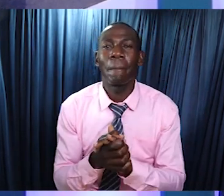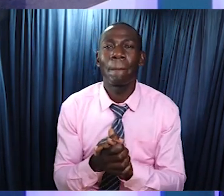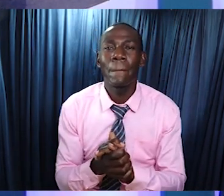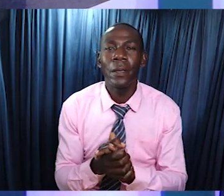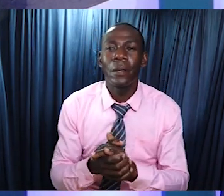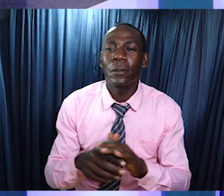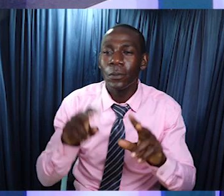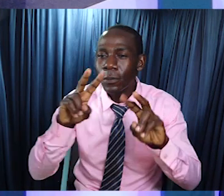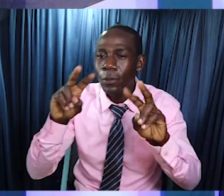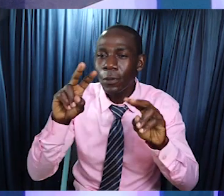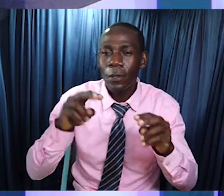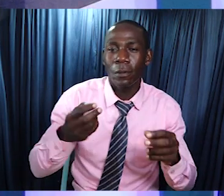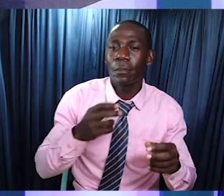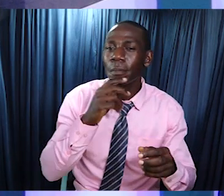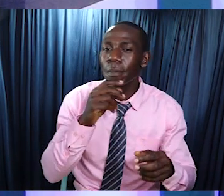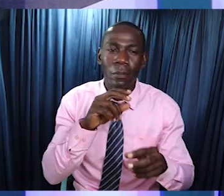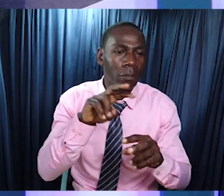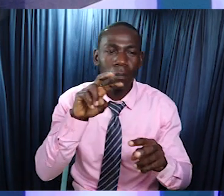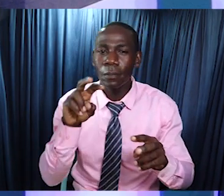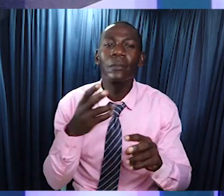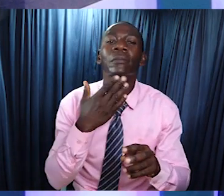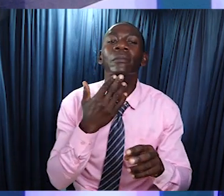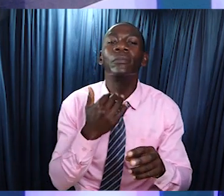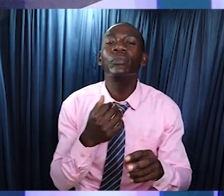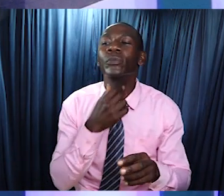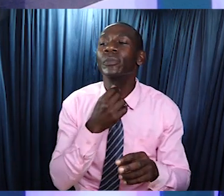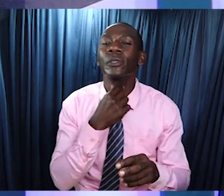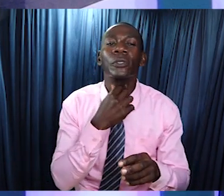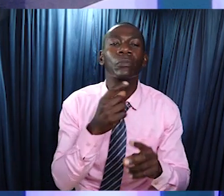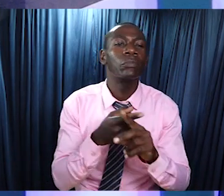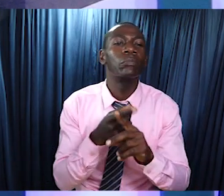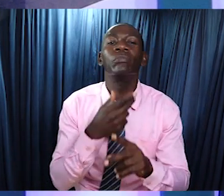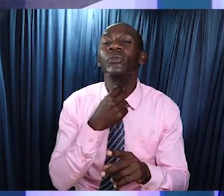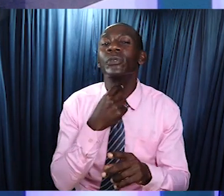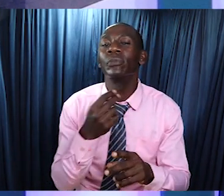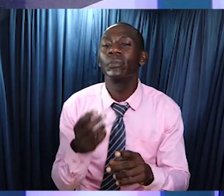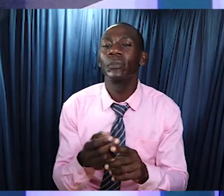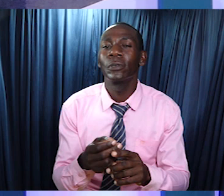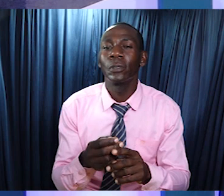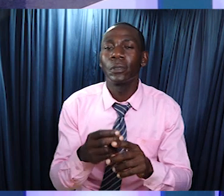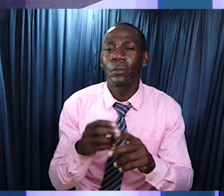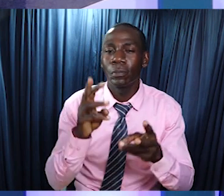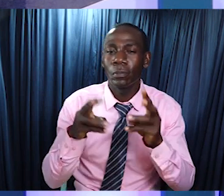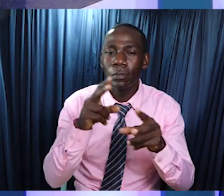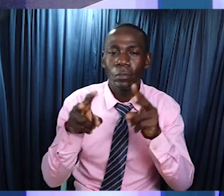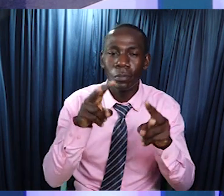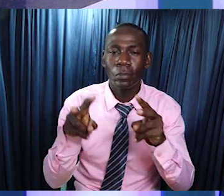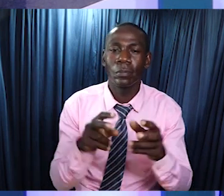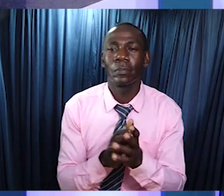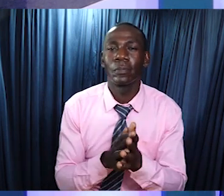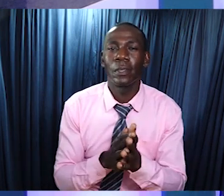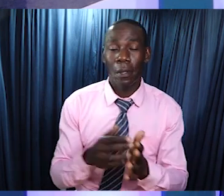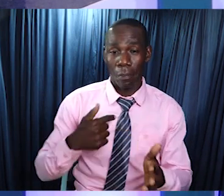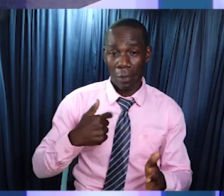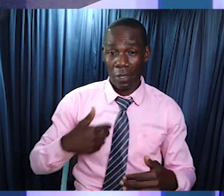Hallelujah. Kutafuta mawindo. Seeking for the venison. Tafuta mawindo. Seeking for the venison. Wako mawindoni. They were hunting that way.